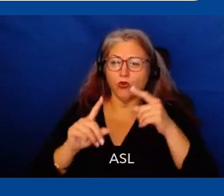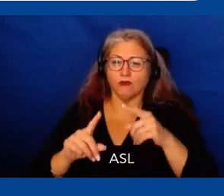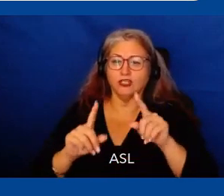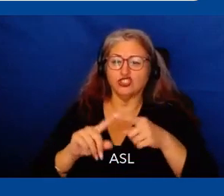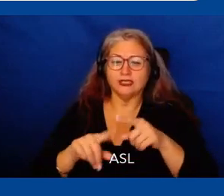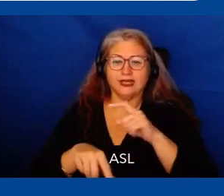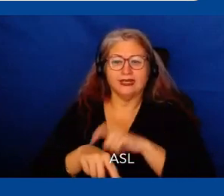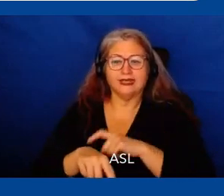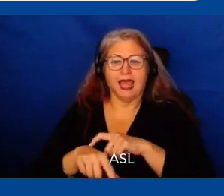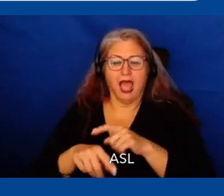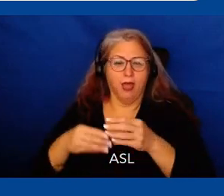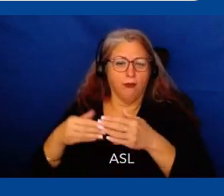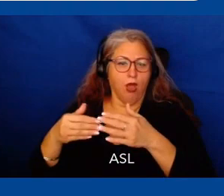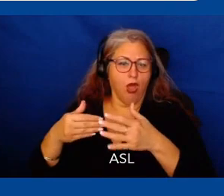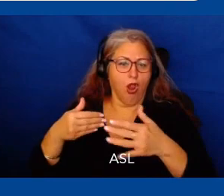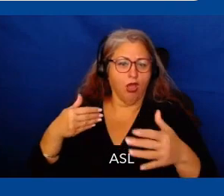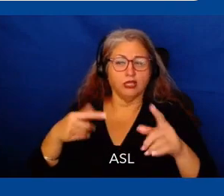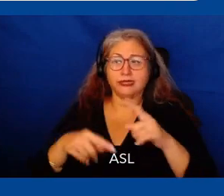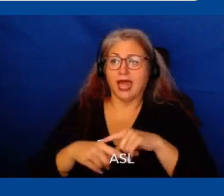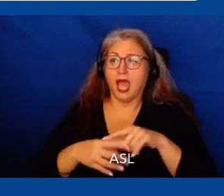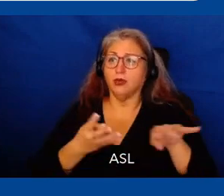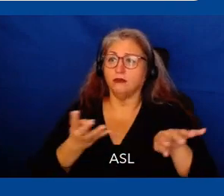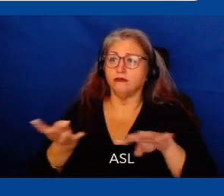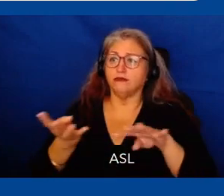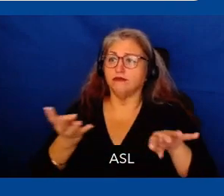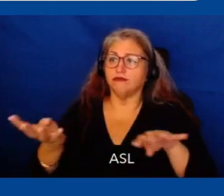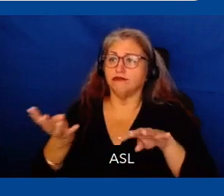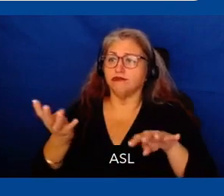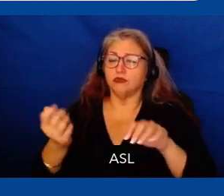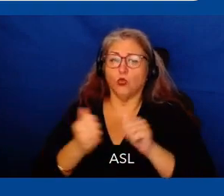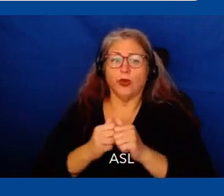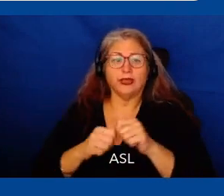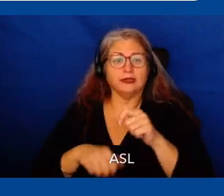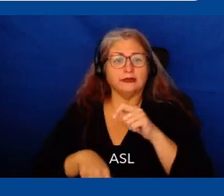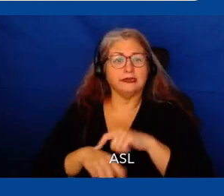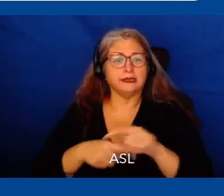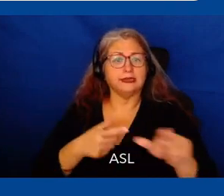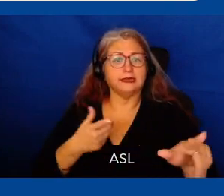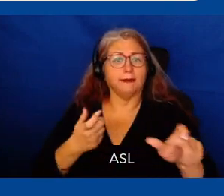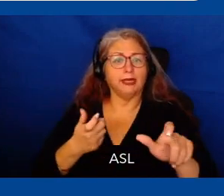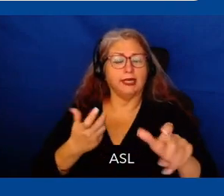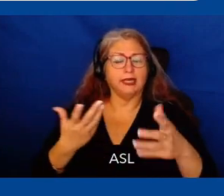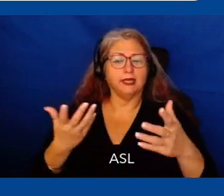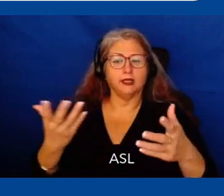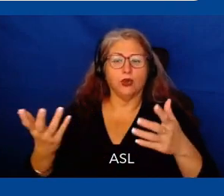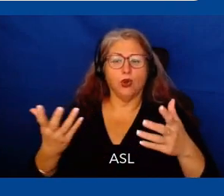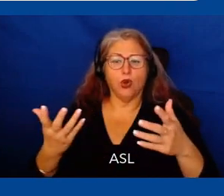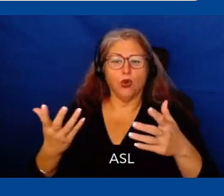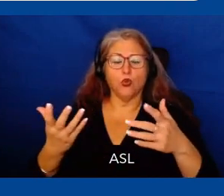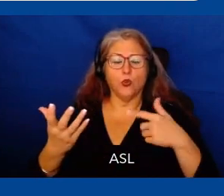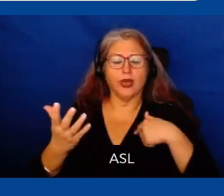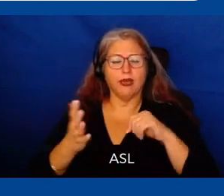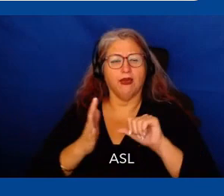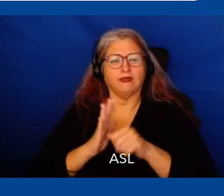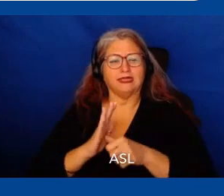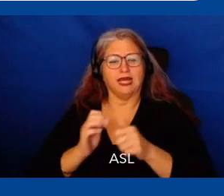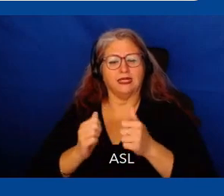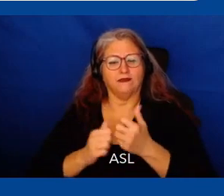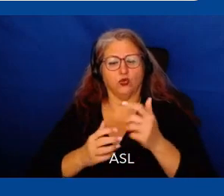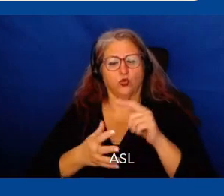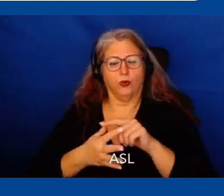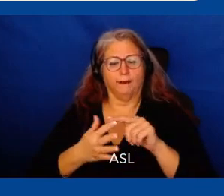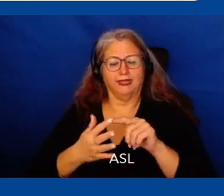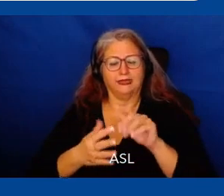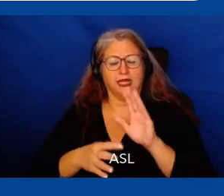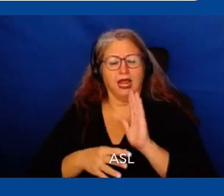duration, just simple time passing at a certain speed. And so we kind of point that out in a couple of places in our piece